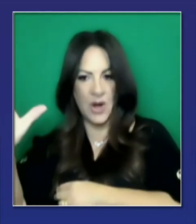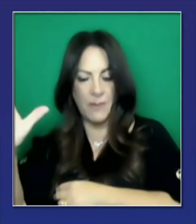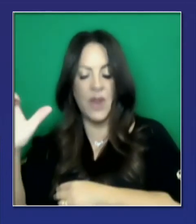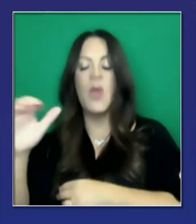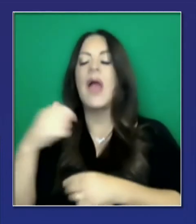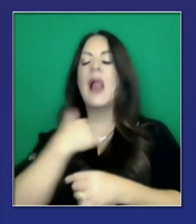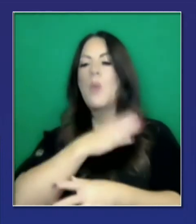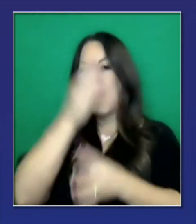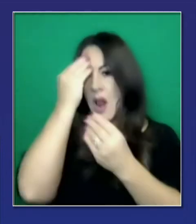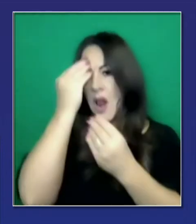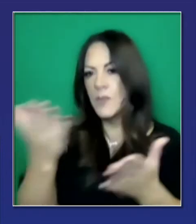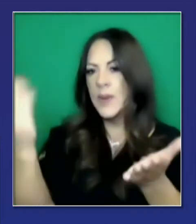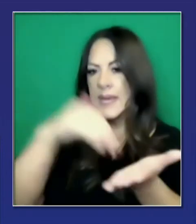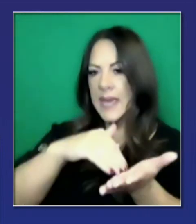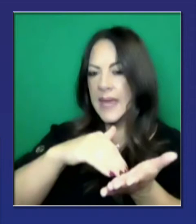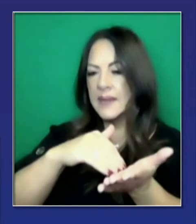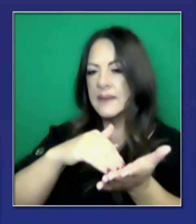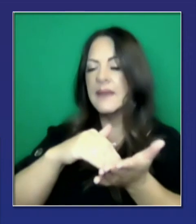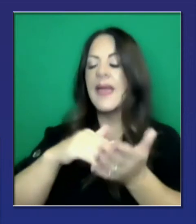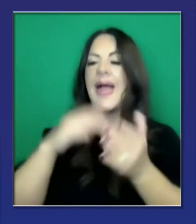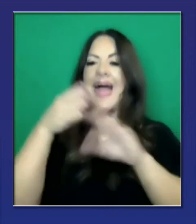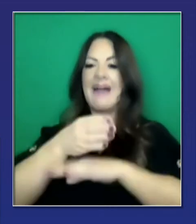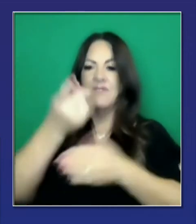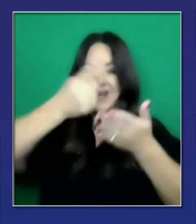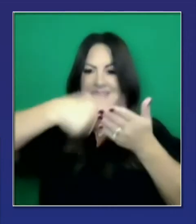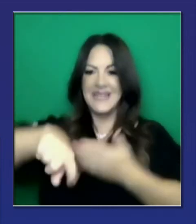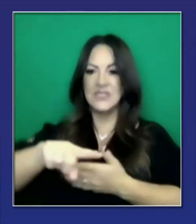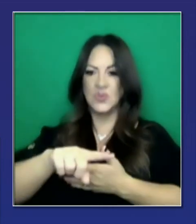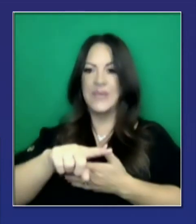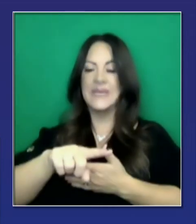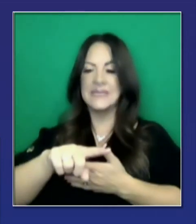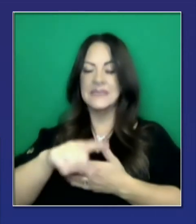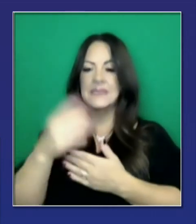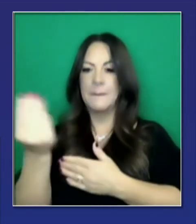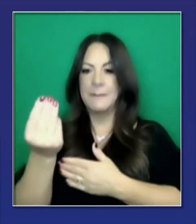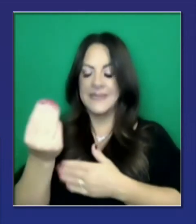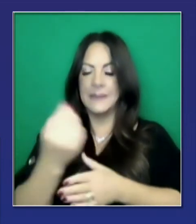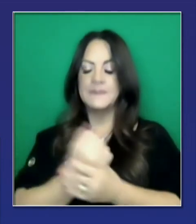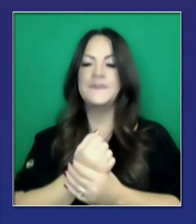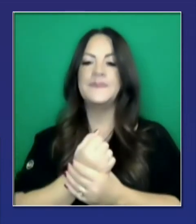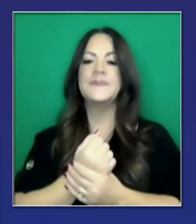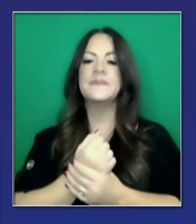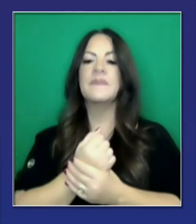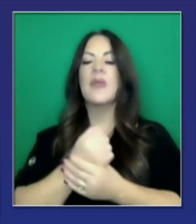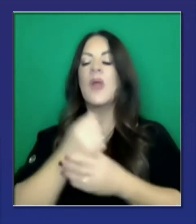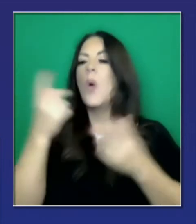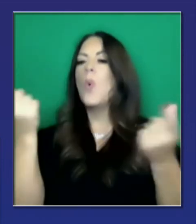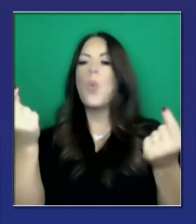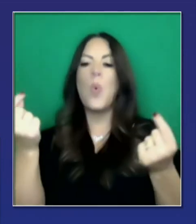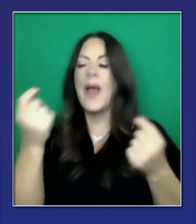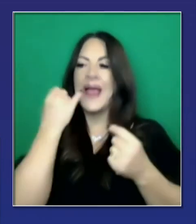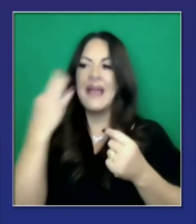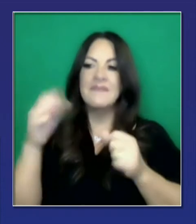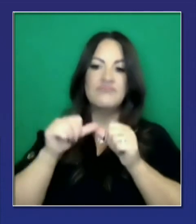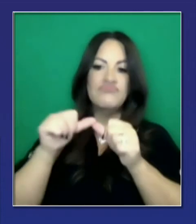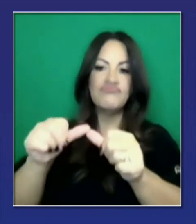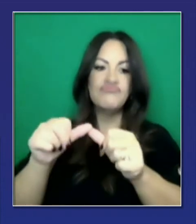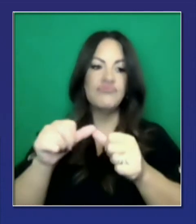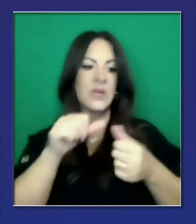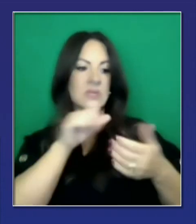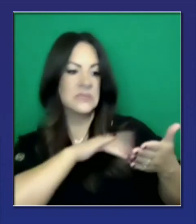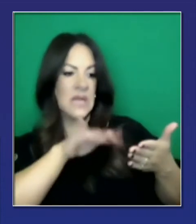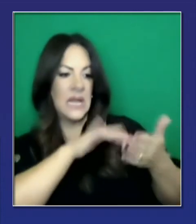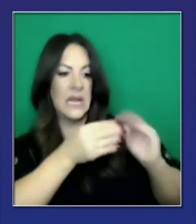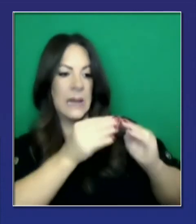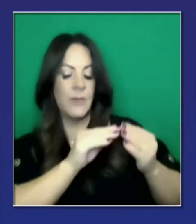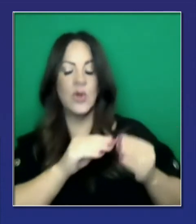you after the beginning of the new year, where greater Sacramento area and region are based upon their 4-week projections, and the